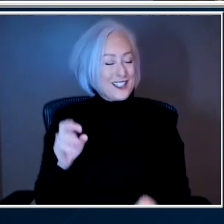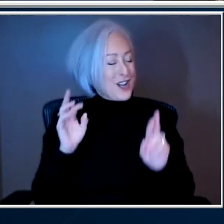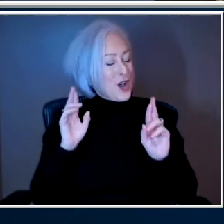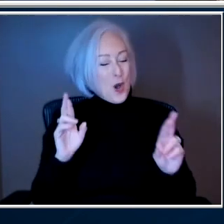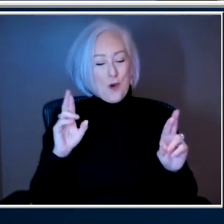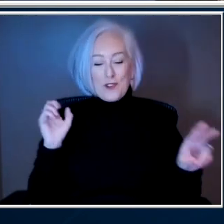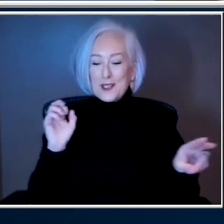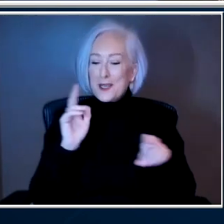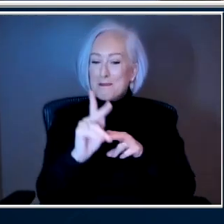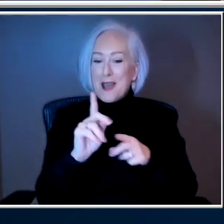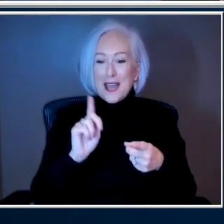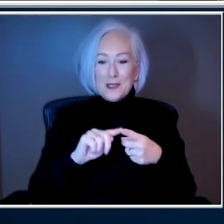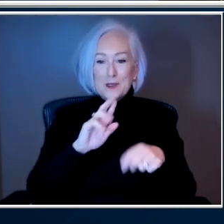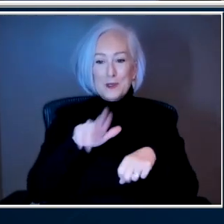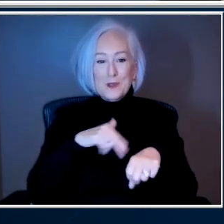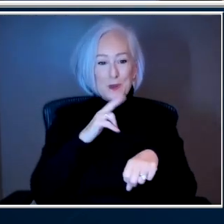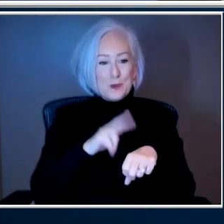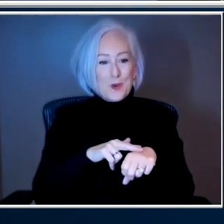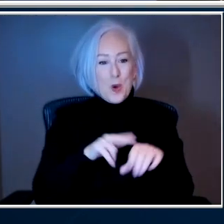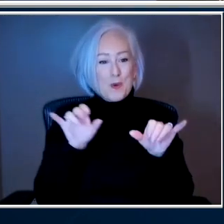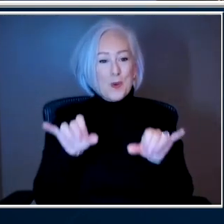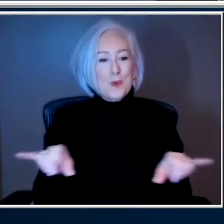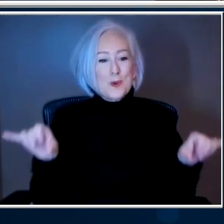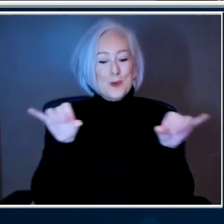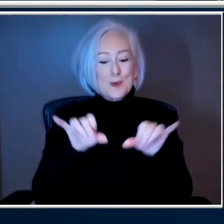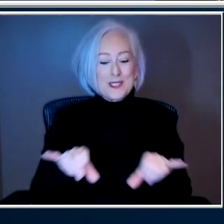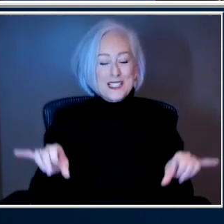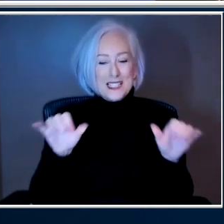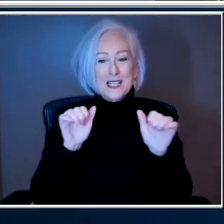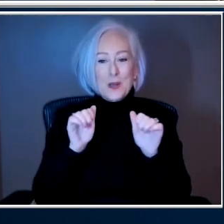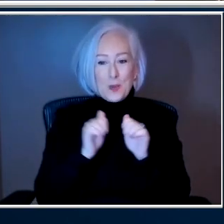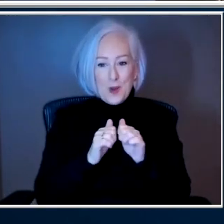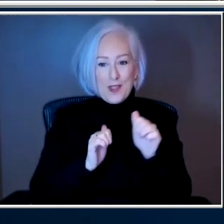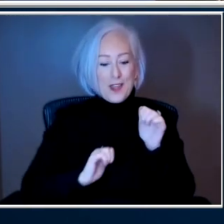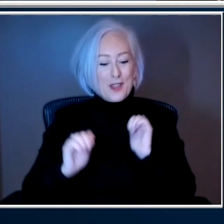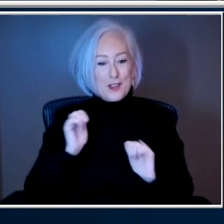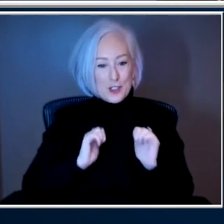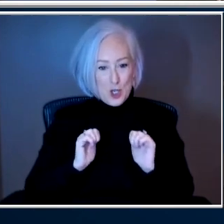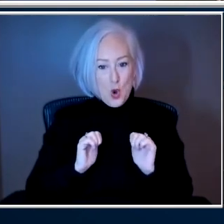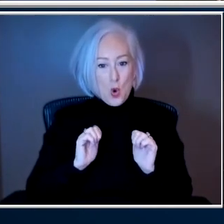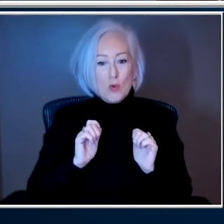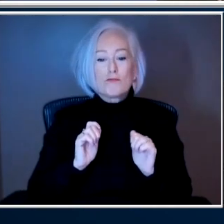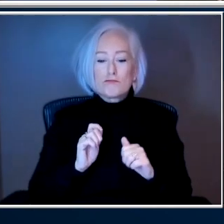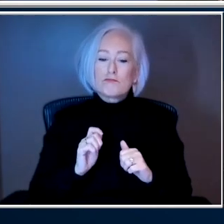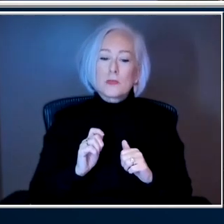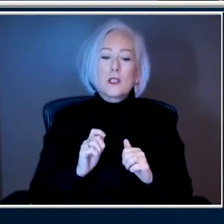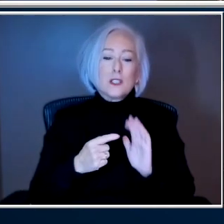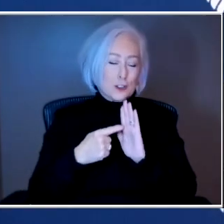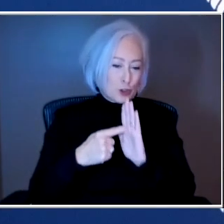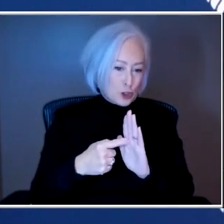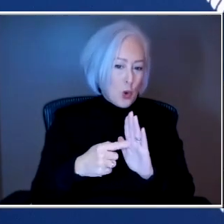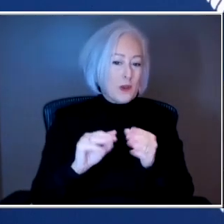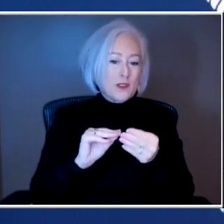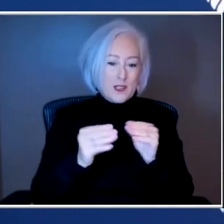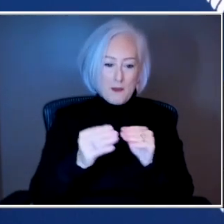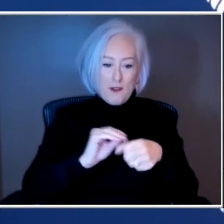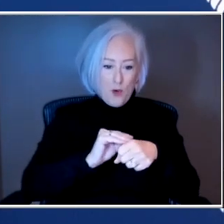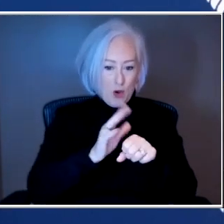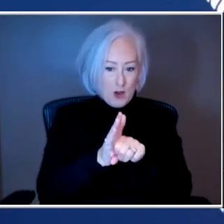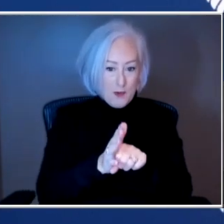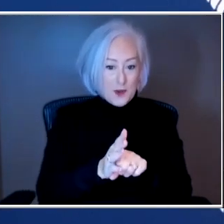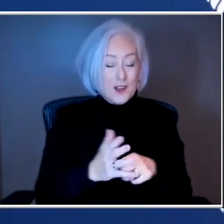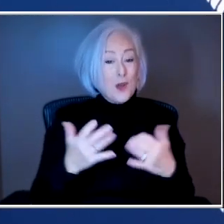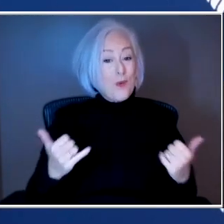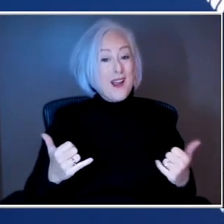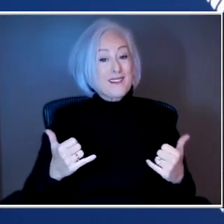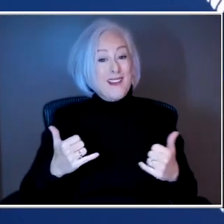normal routine now with the shows and updating the numbers, of course. In this respiratory viral season, we're hoping